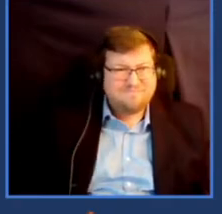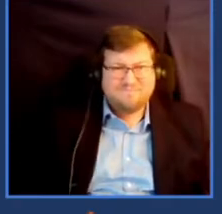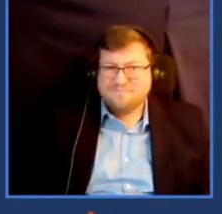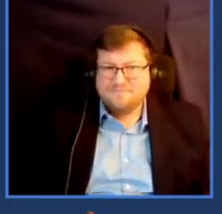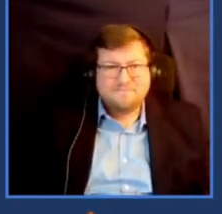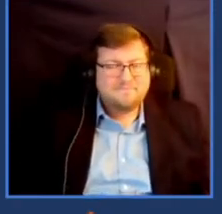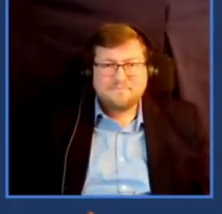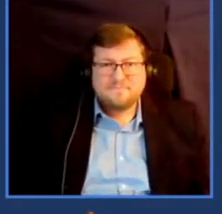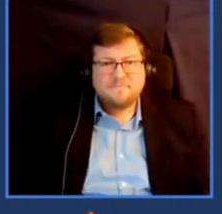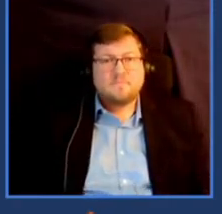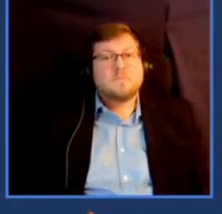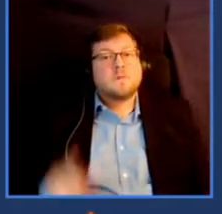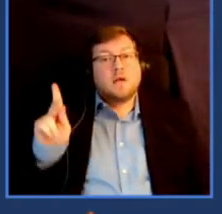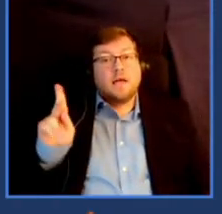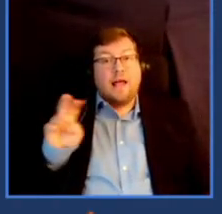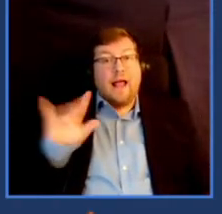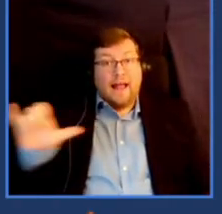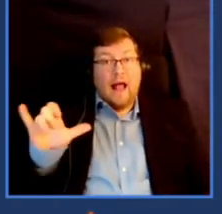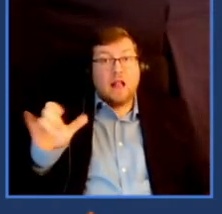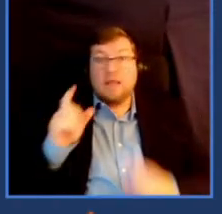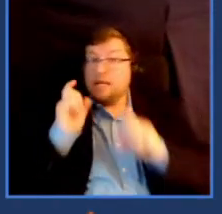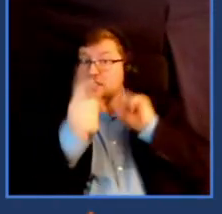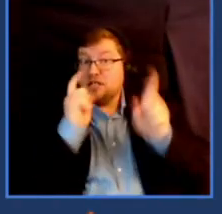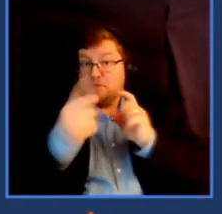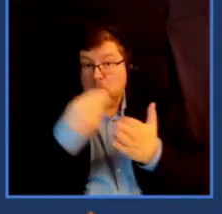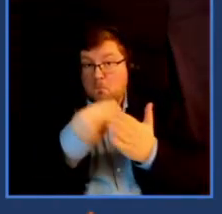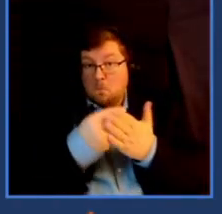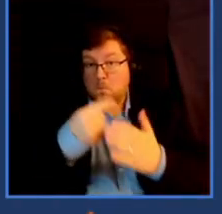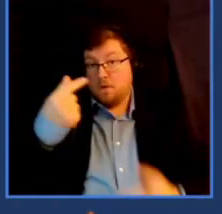She gives a lot of money to the Republican Party.